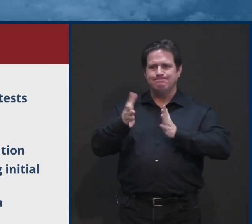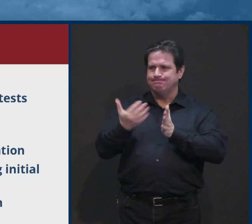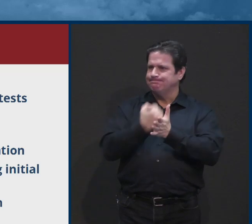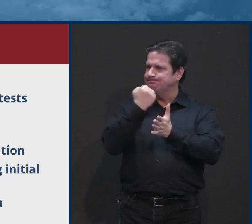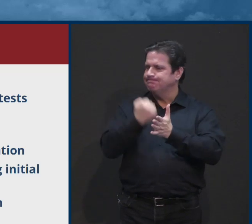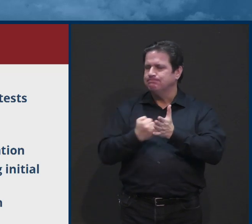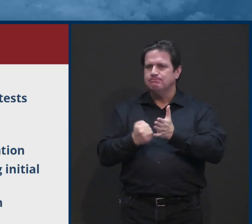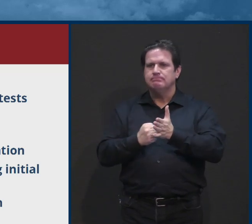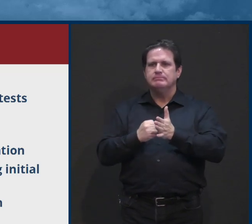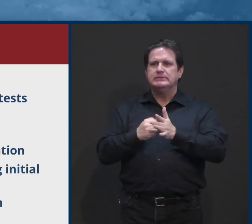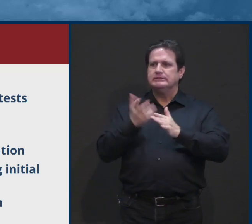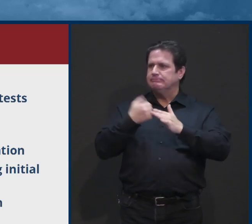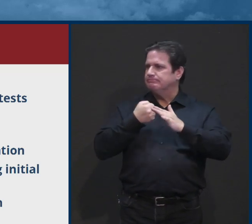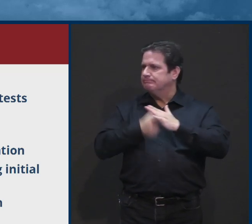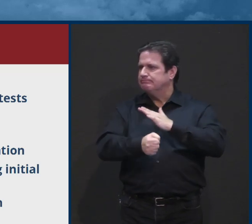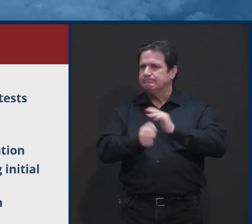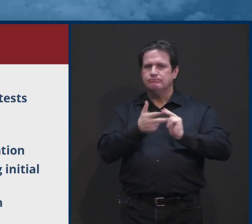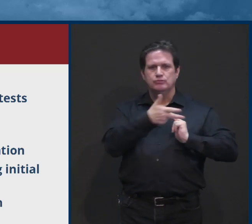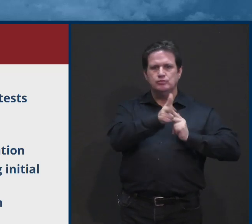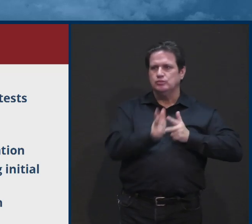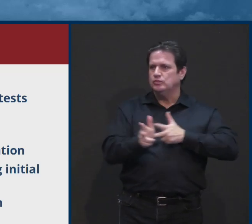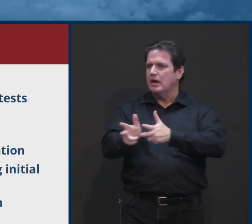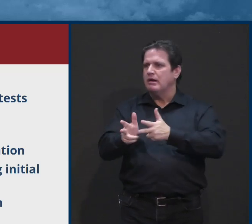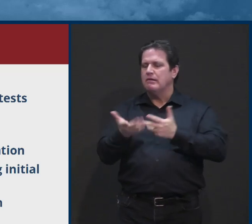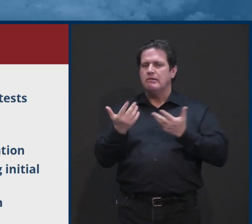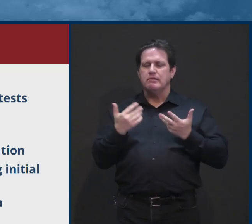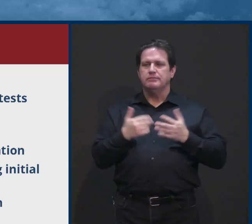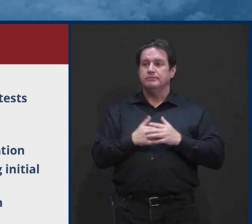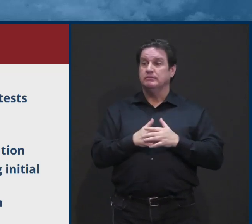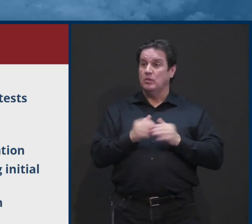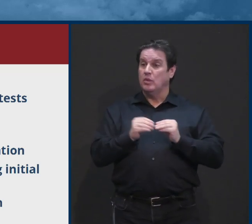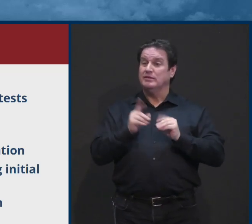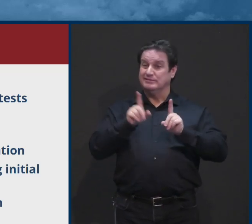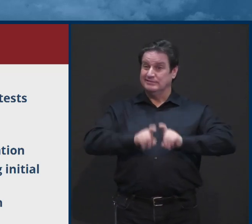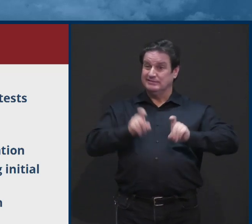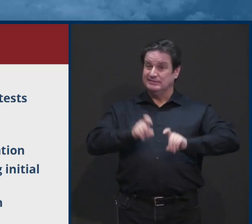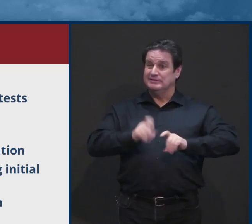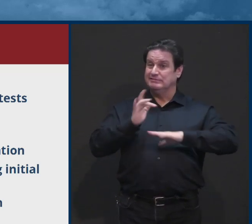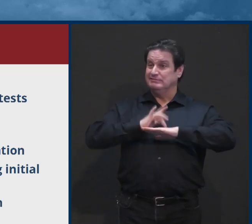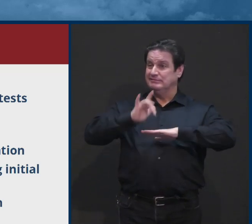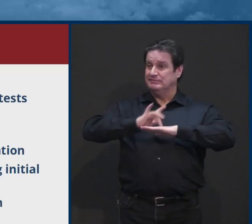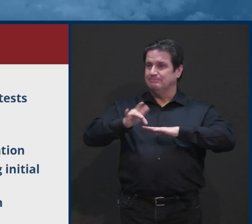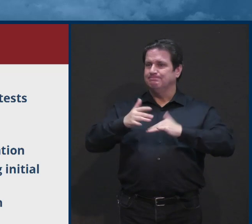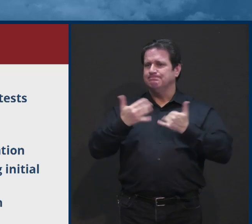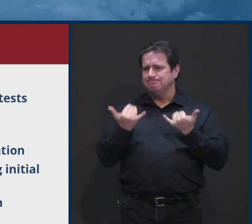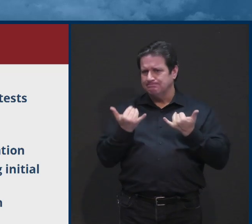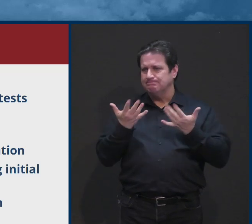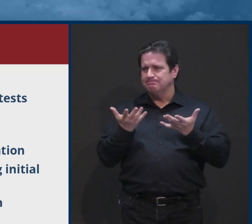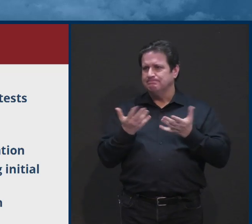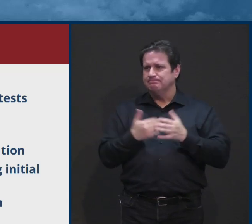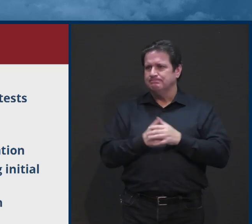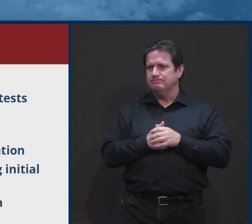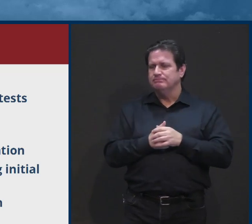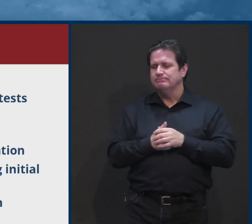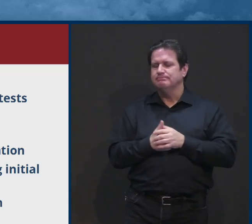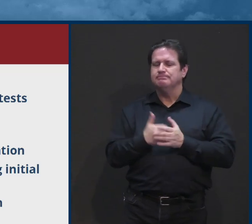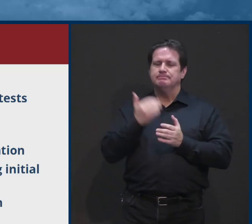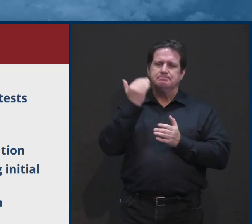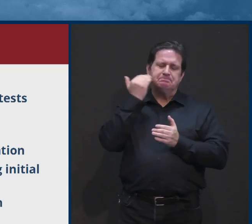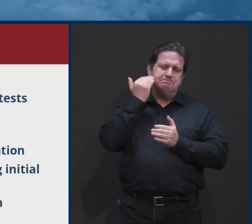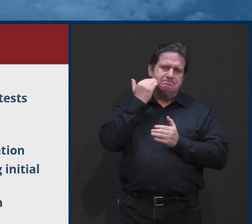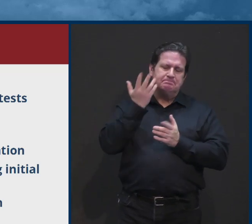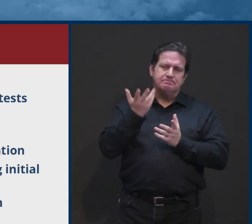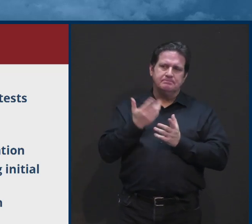of the tests. But even with all of the testing that is available right now, we know